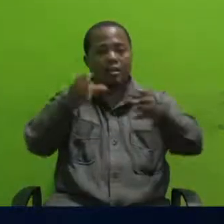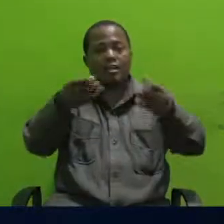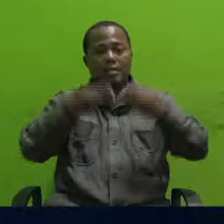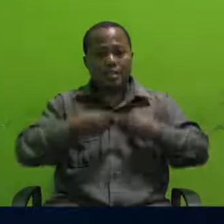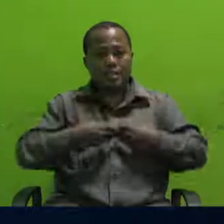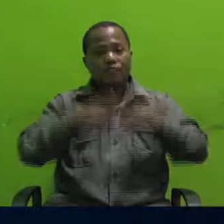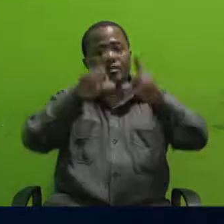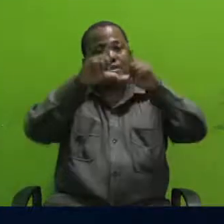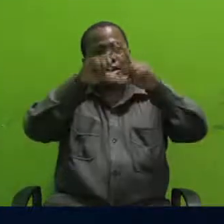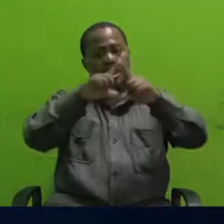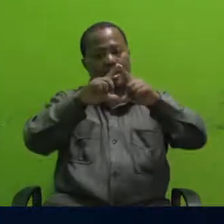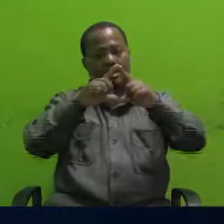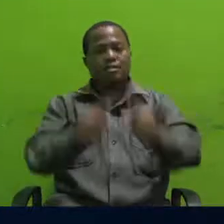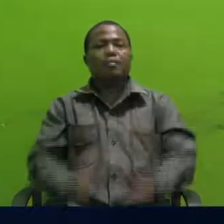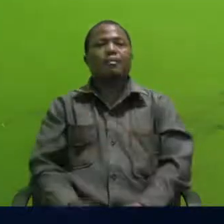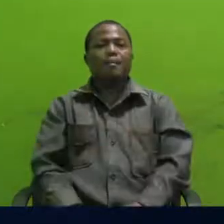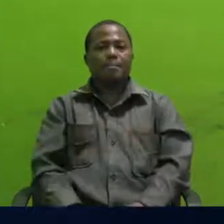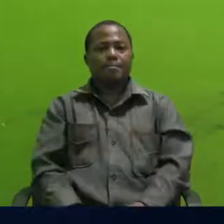given triangle.